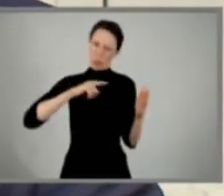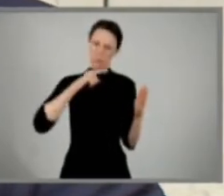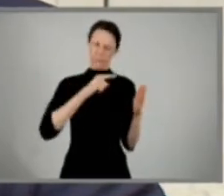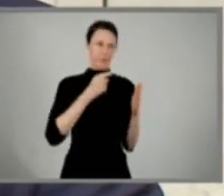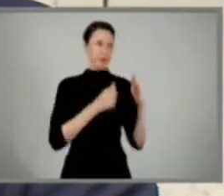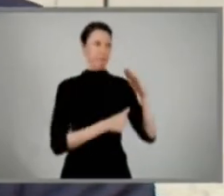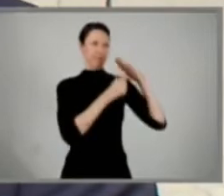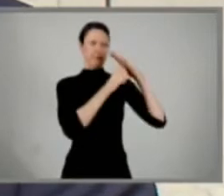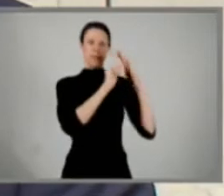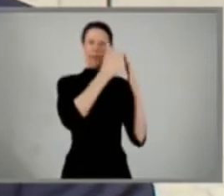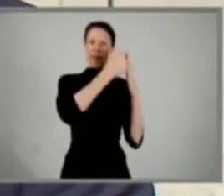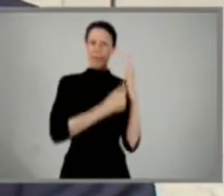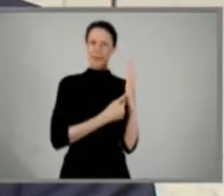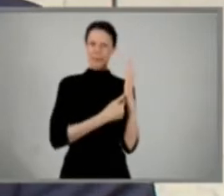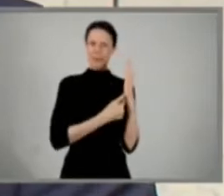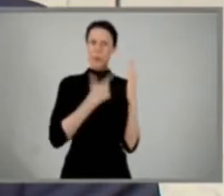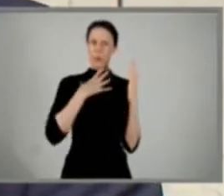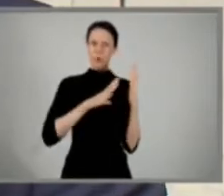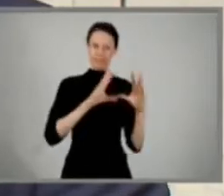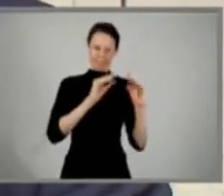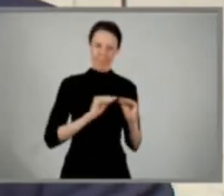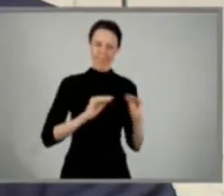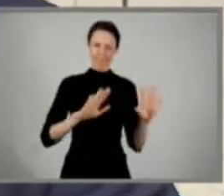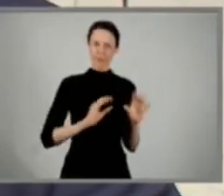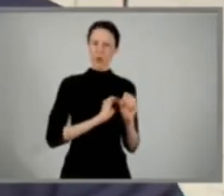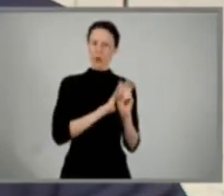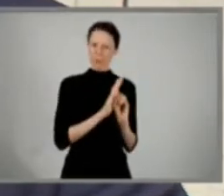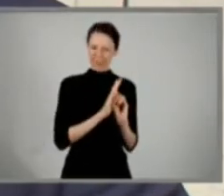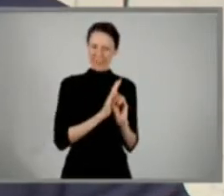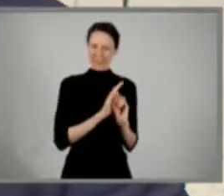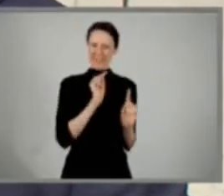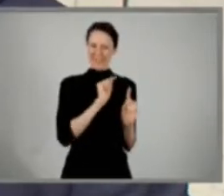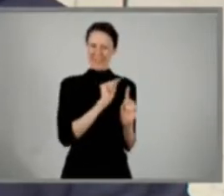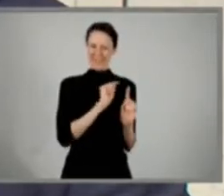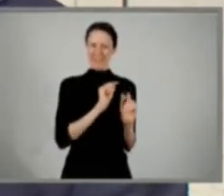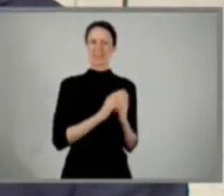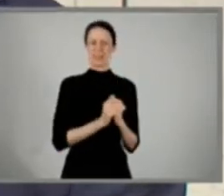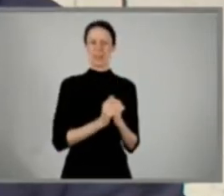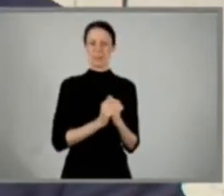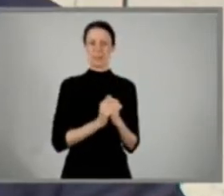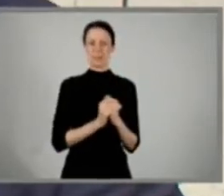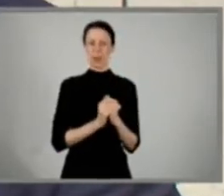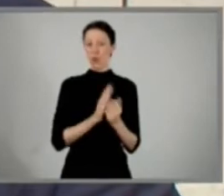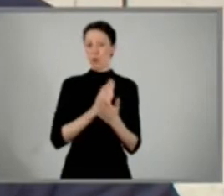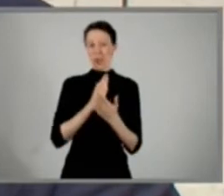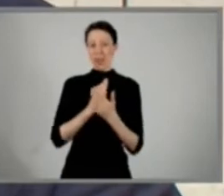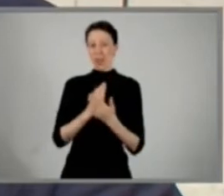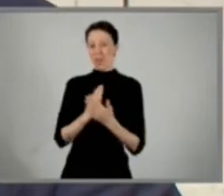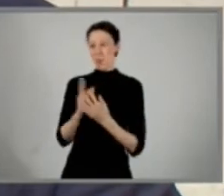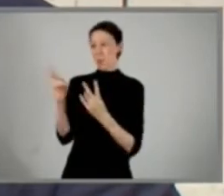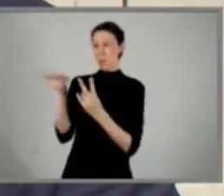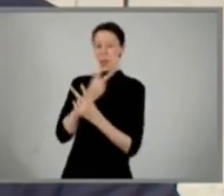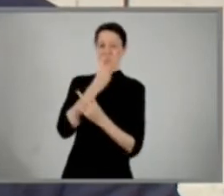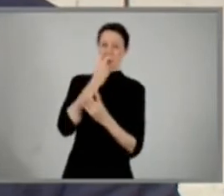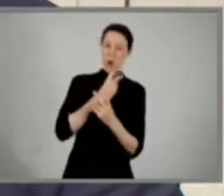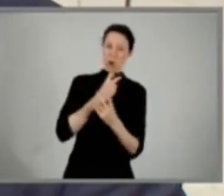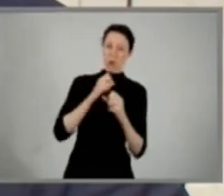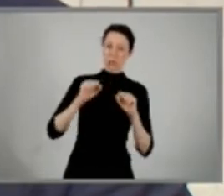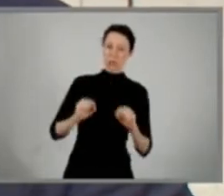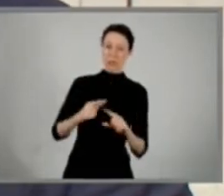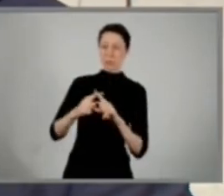I wish President Trump all the best in dealing with what is just an awful situation there. But, the situation